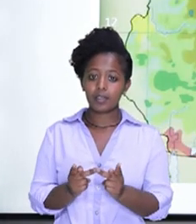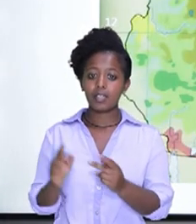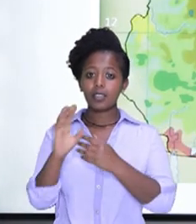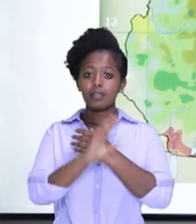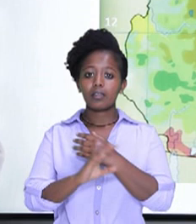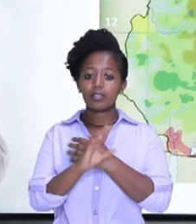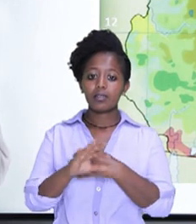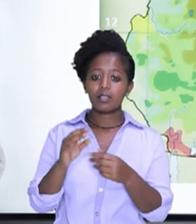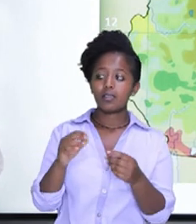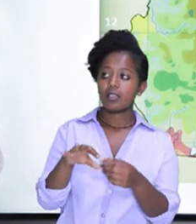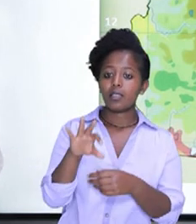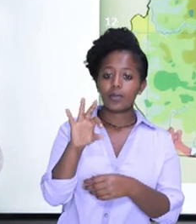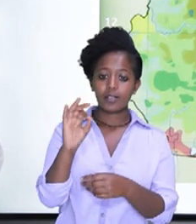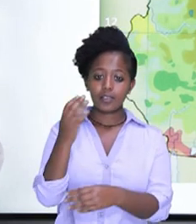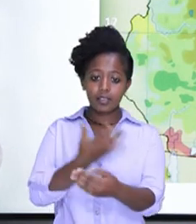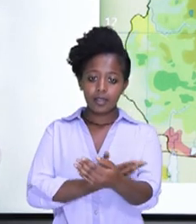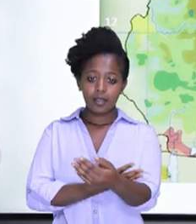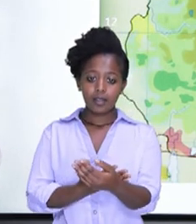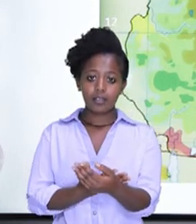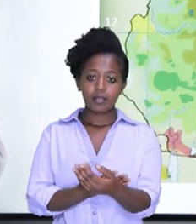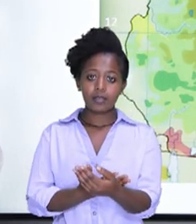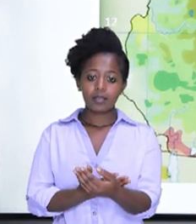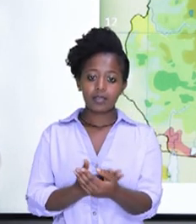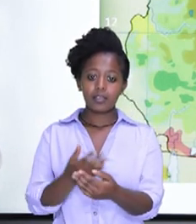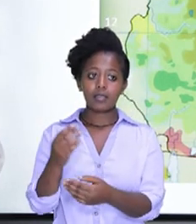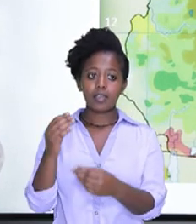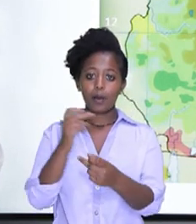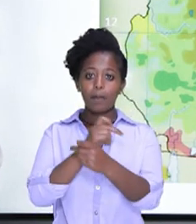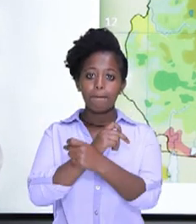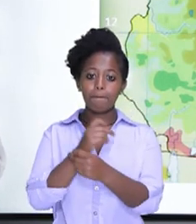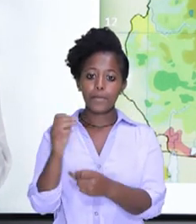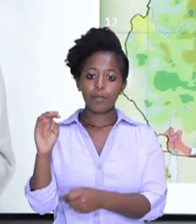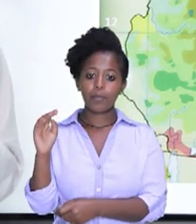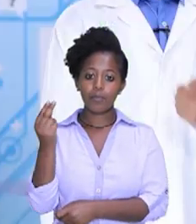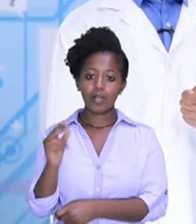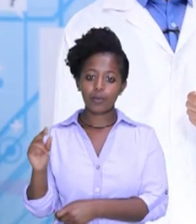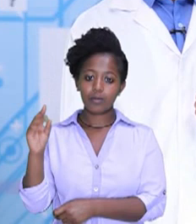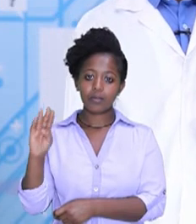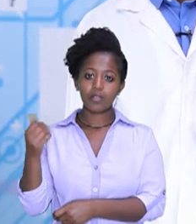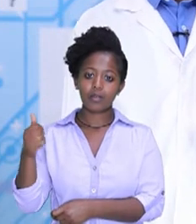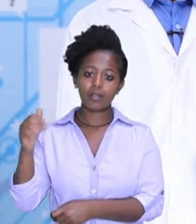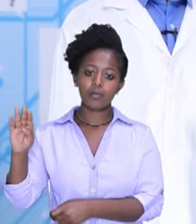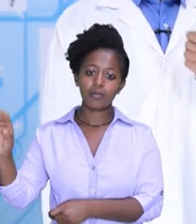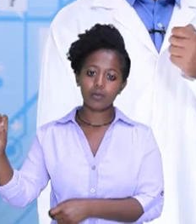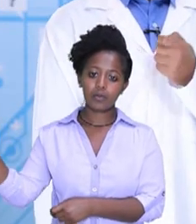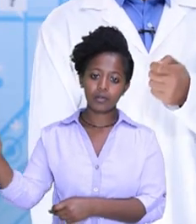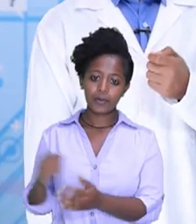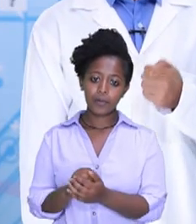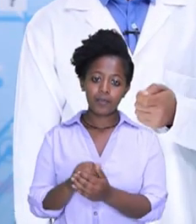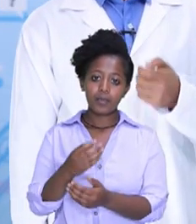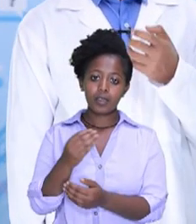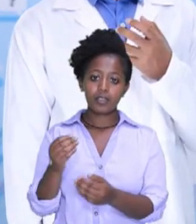you can find the grass and the baboon or the bafia forests, especially on